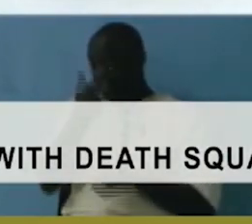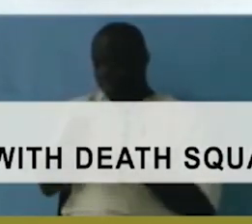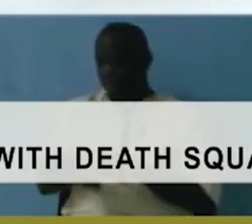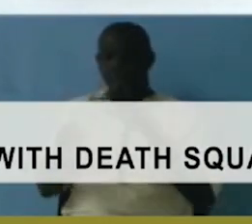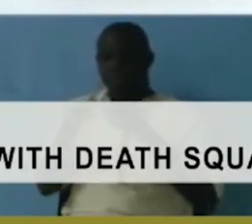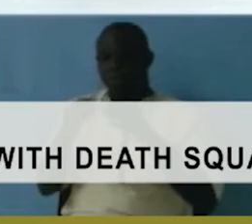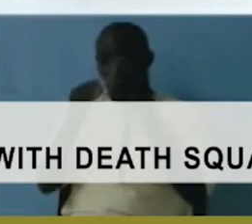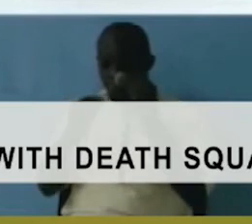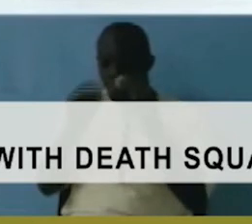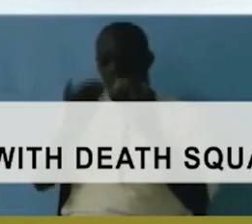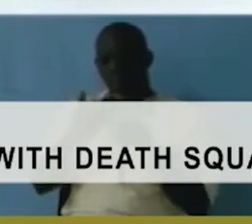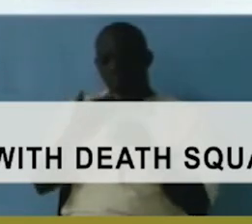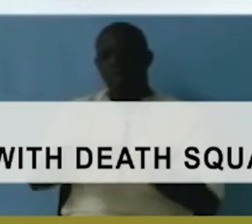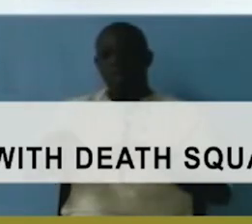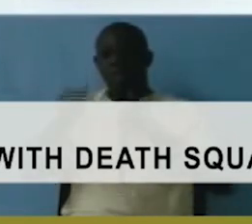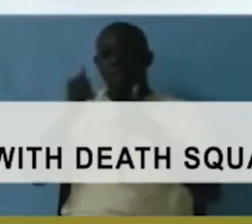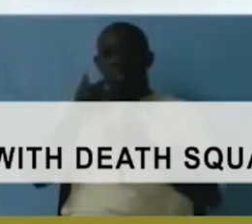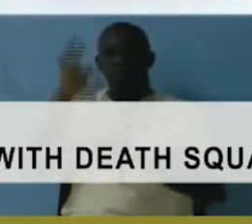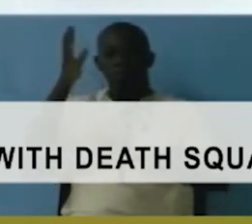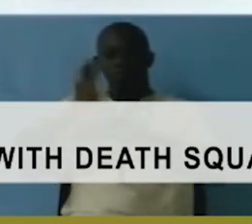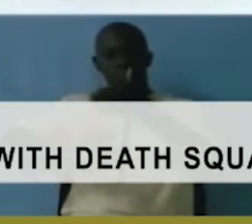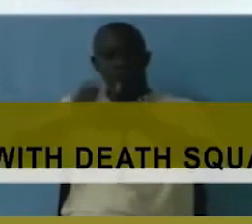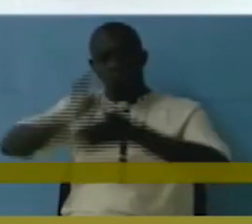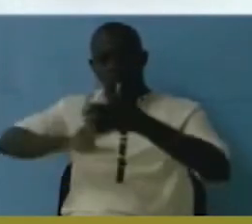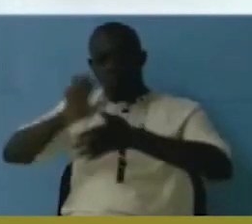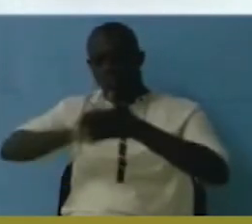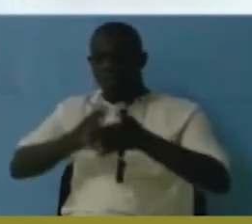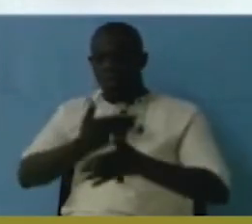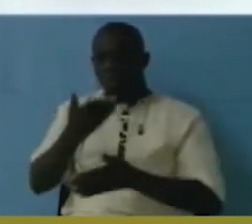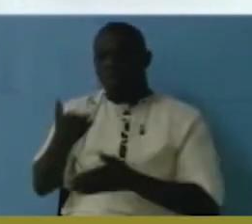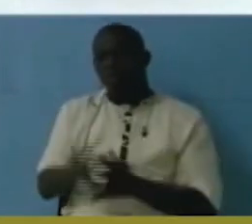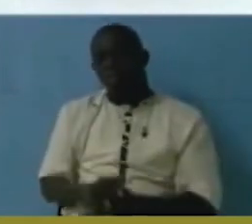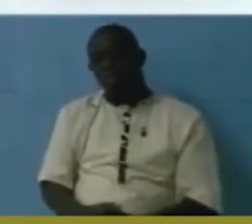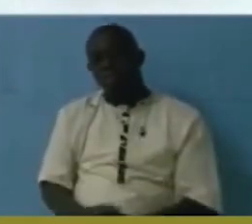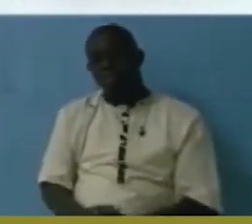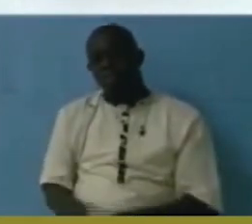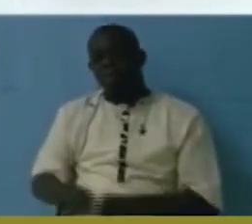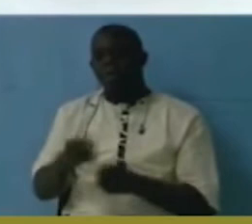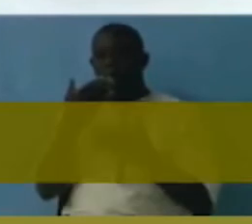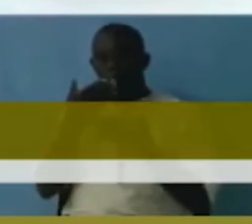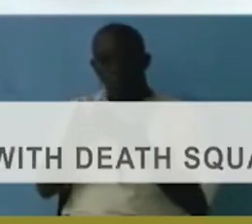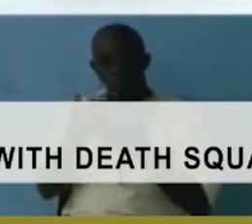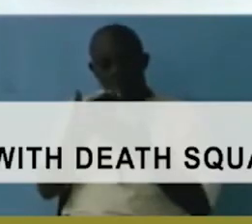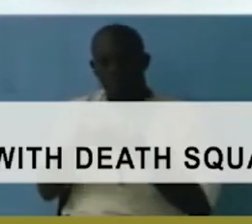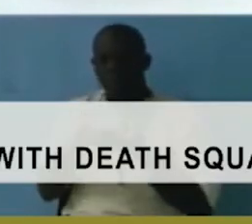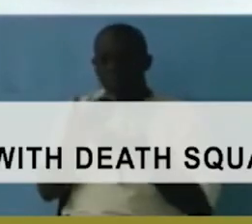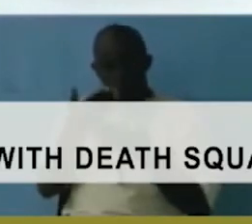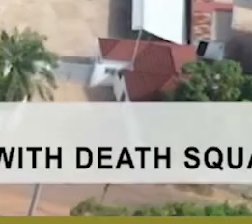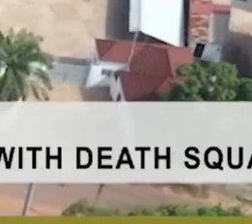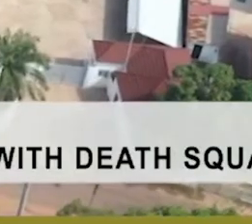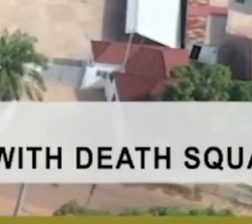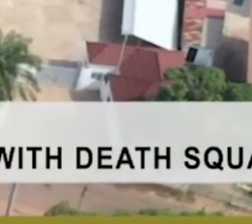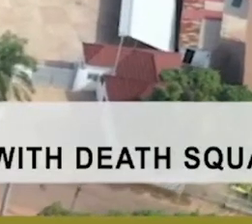And started bleeding all over. Major Dabo will have to go through a second torture session at the National